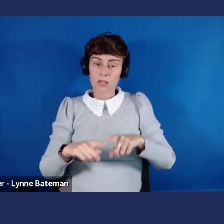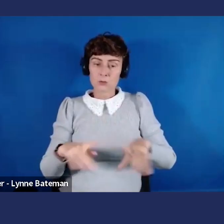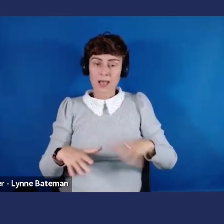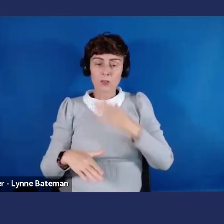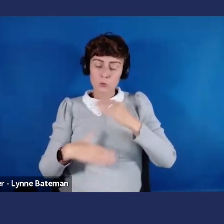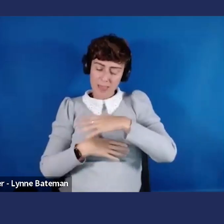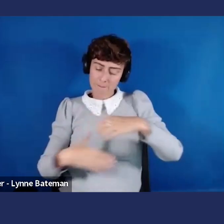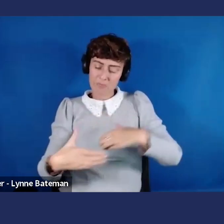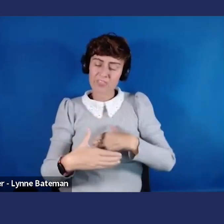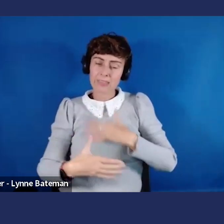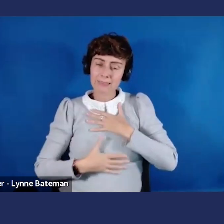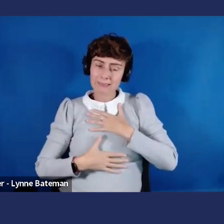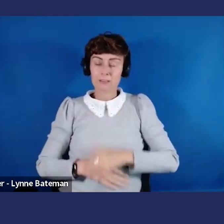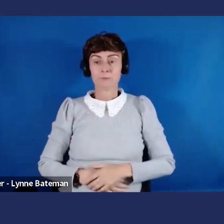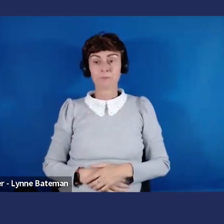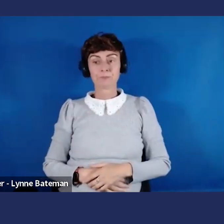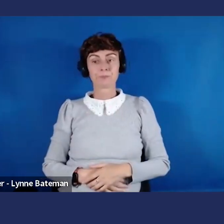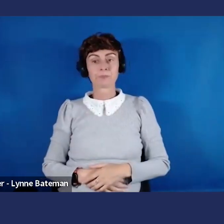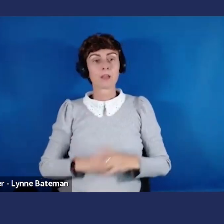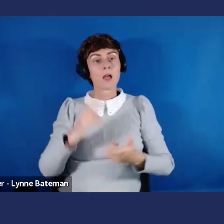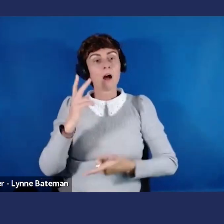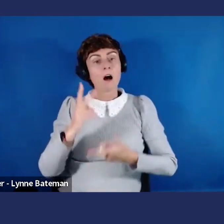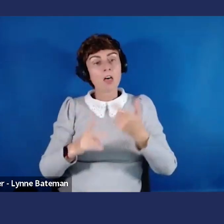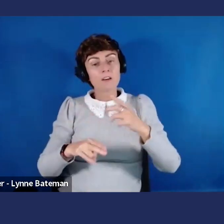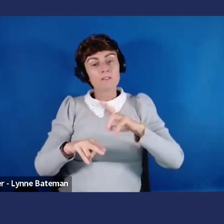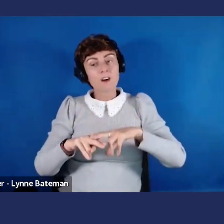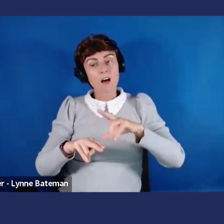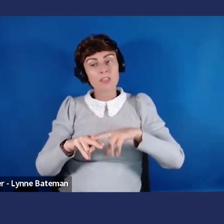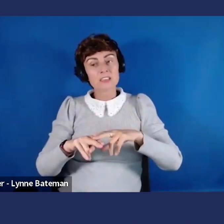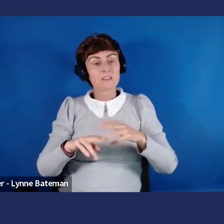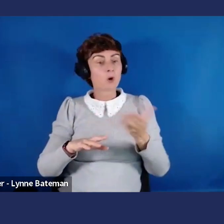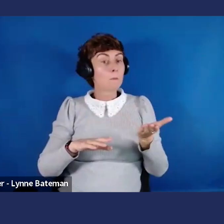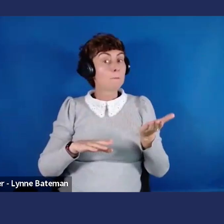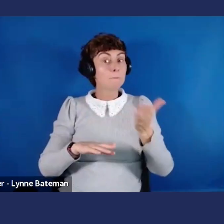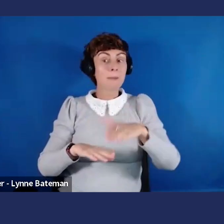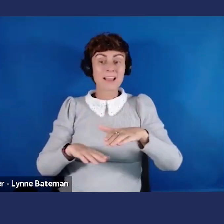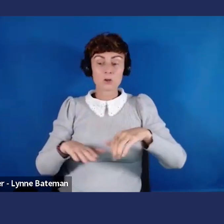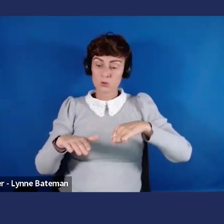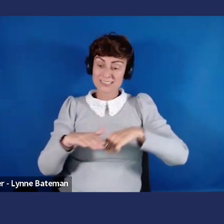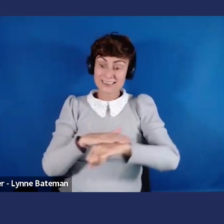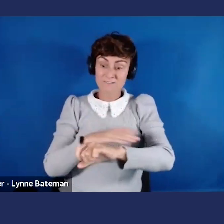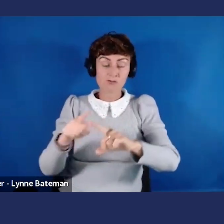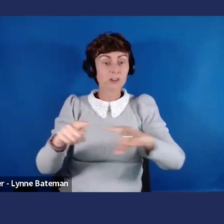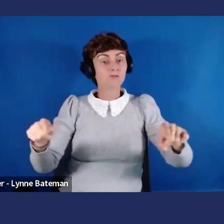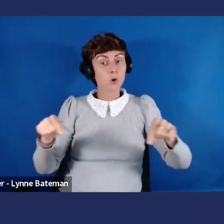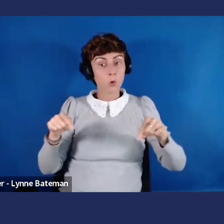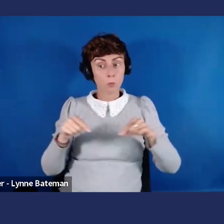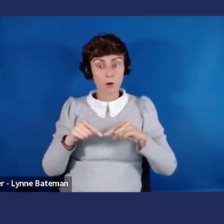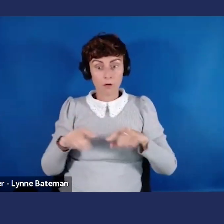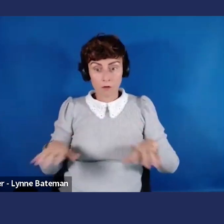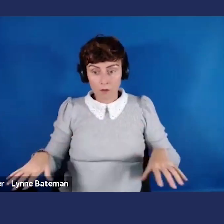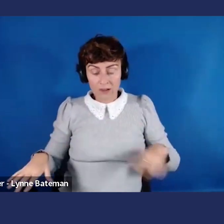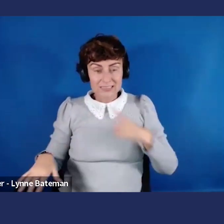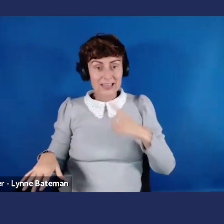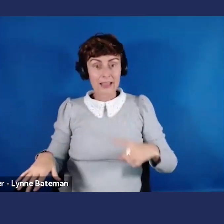empathy too. We've had other dads that have gone back into a delivery room and described it